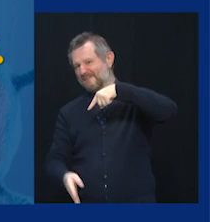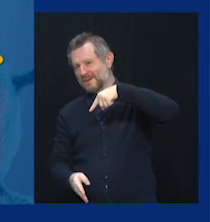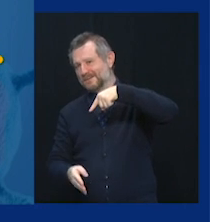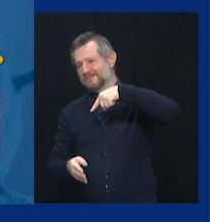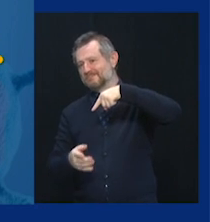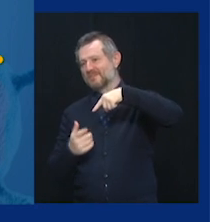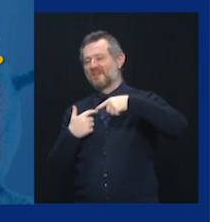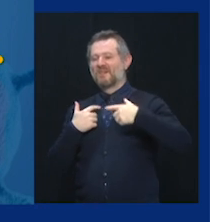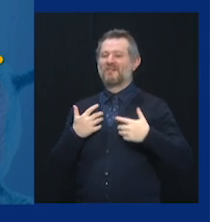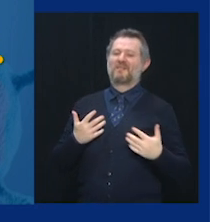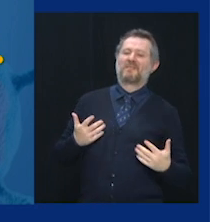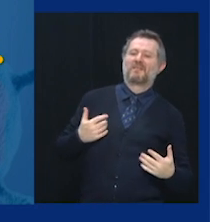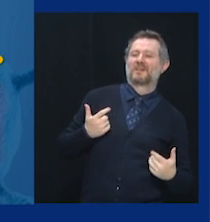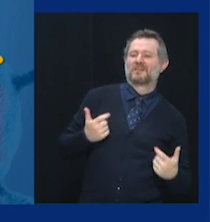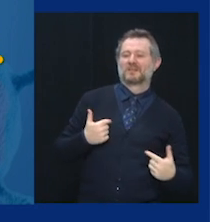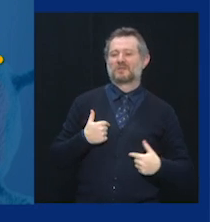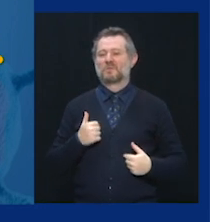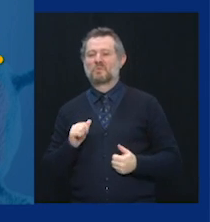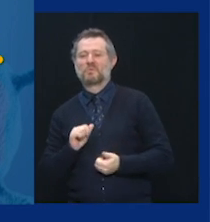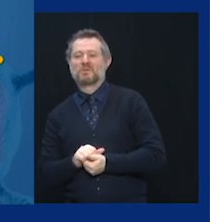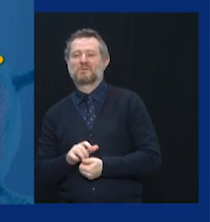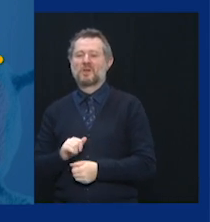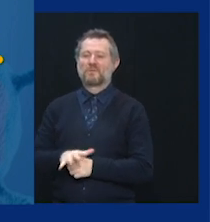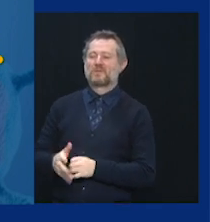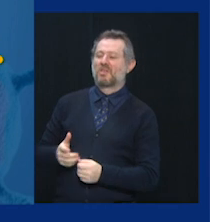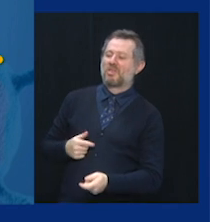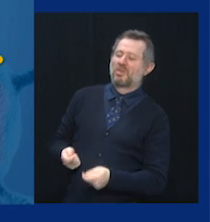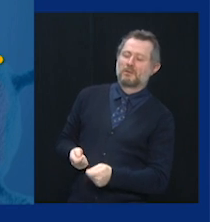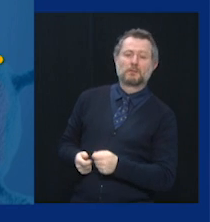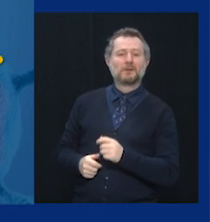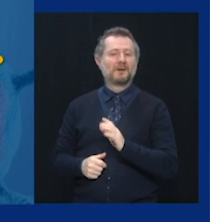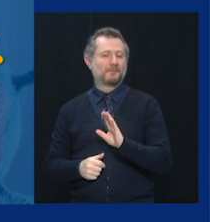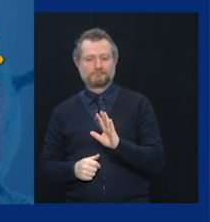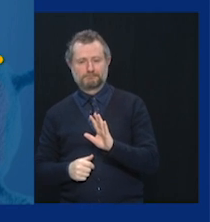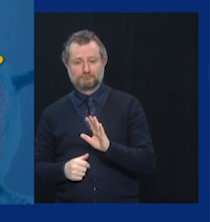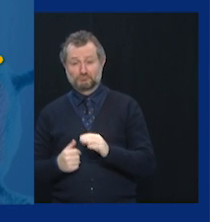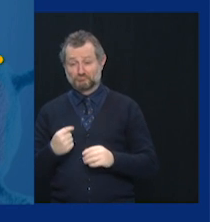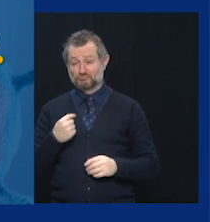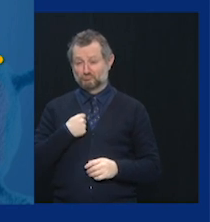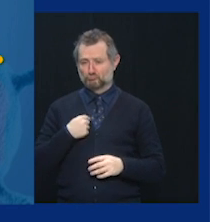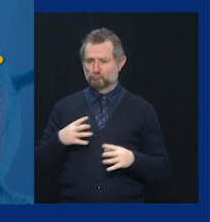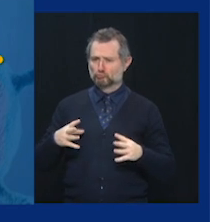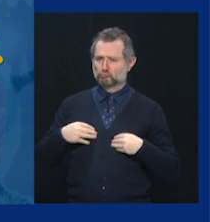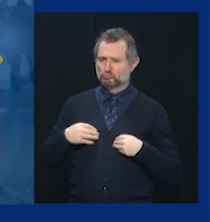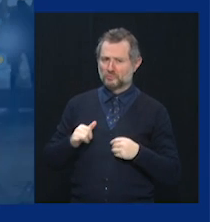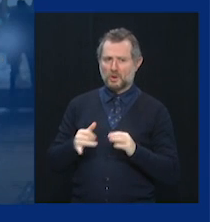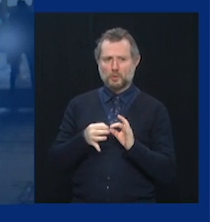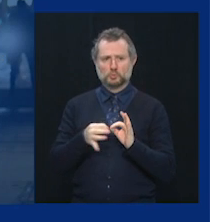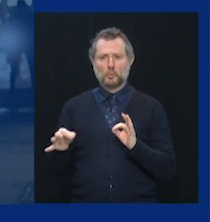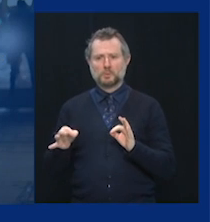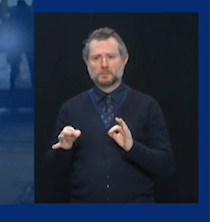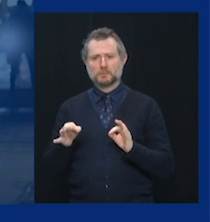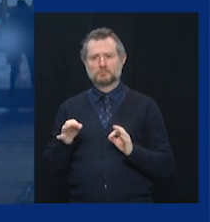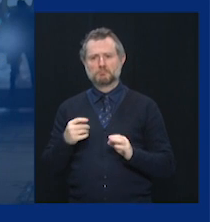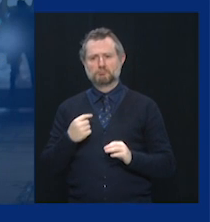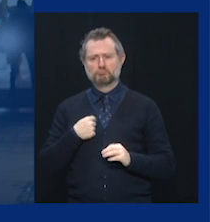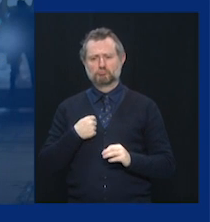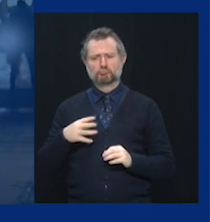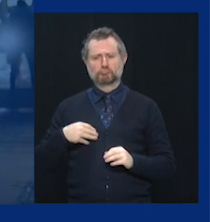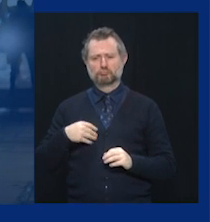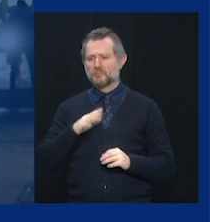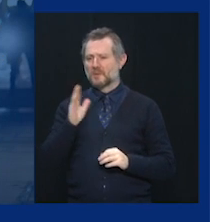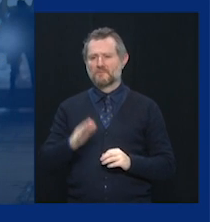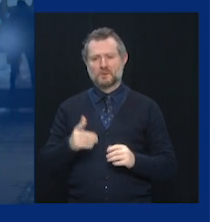Truer words were never spoken. I'll take credit for that quote. Never get cocky with COVID. The